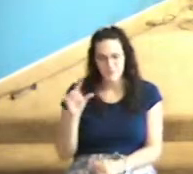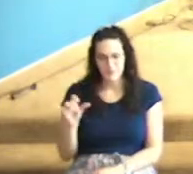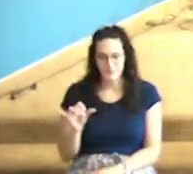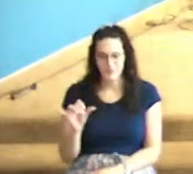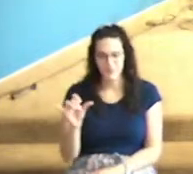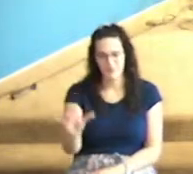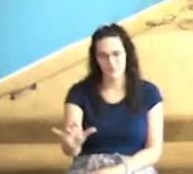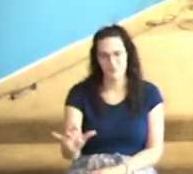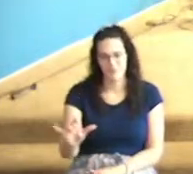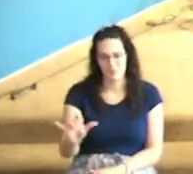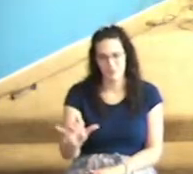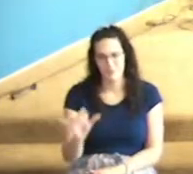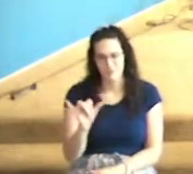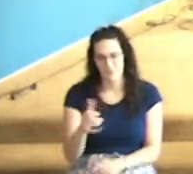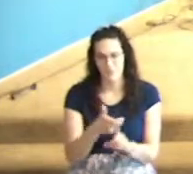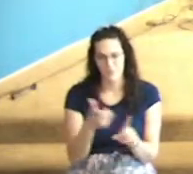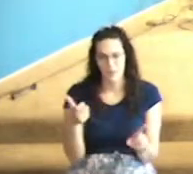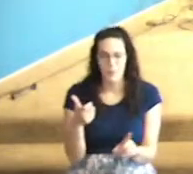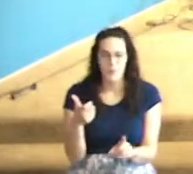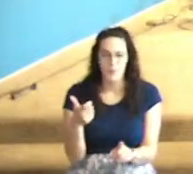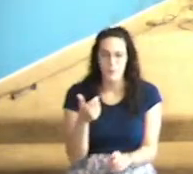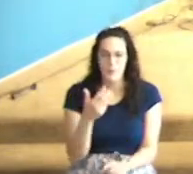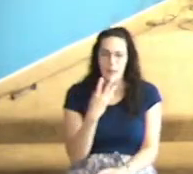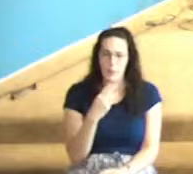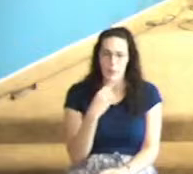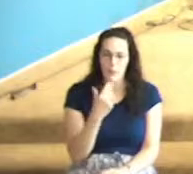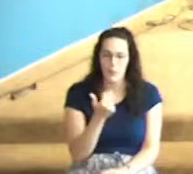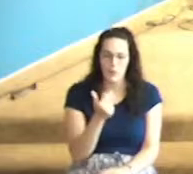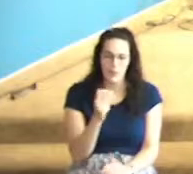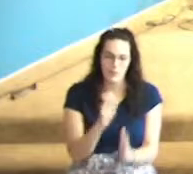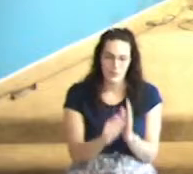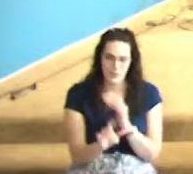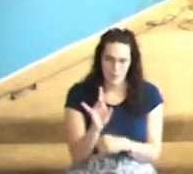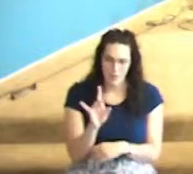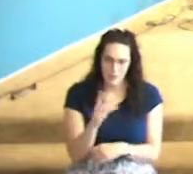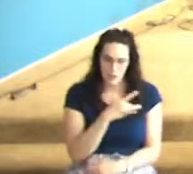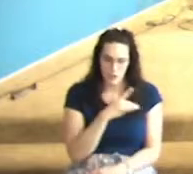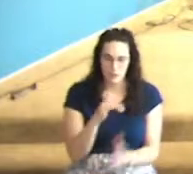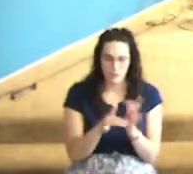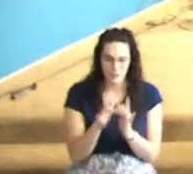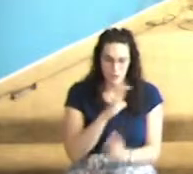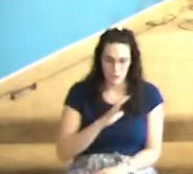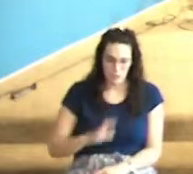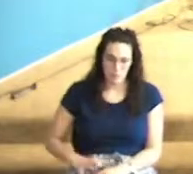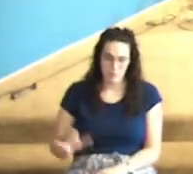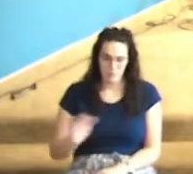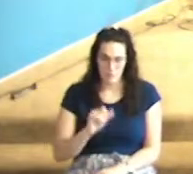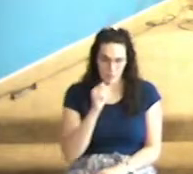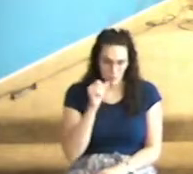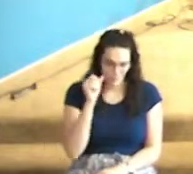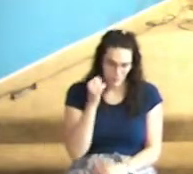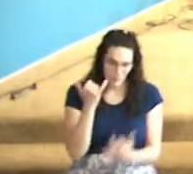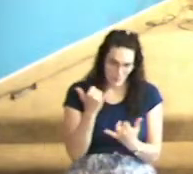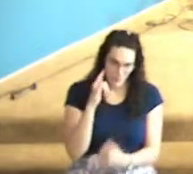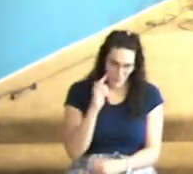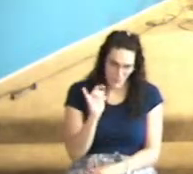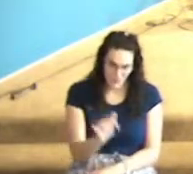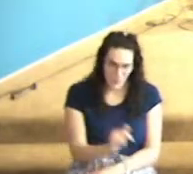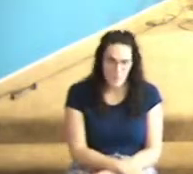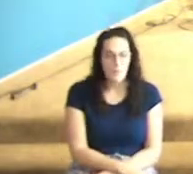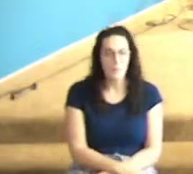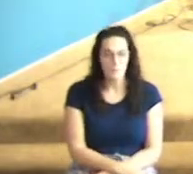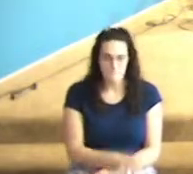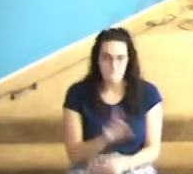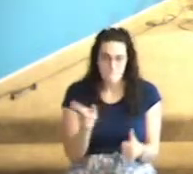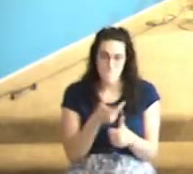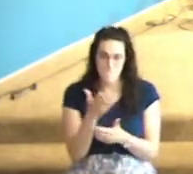and forever. That's from Hebrews 13, verse 8. Jesus Christ is the same yesterday, today, and forever. And